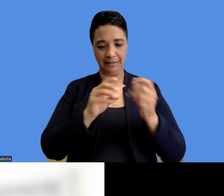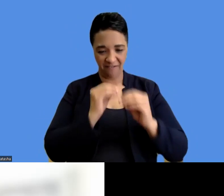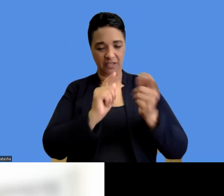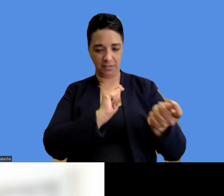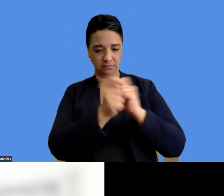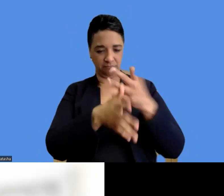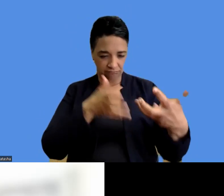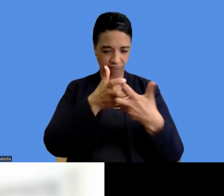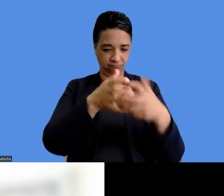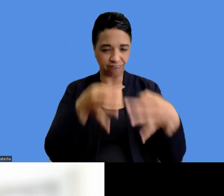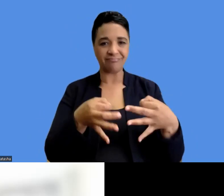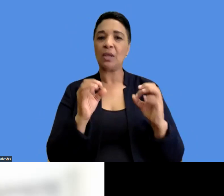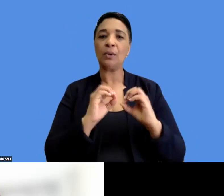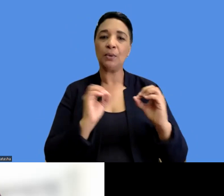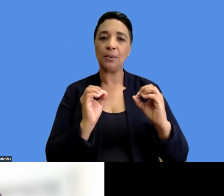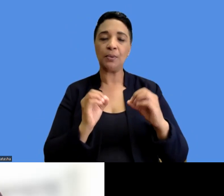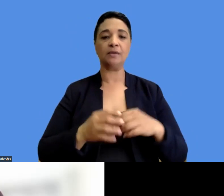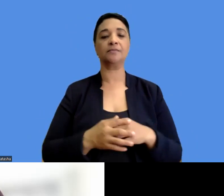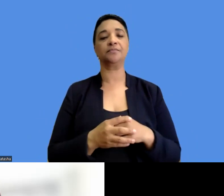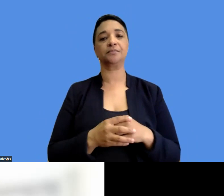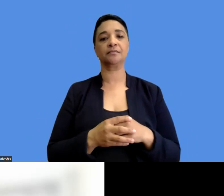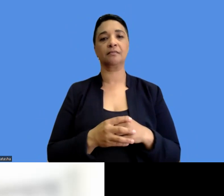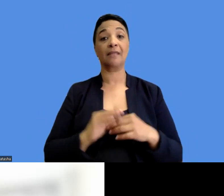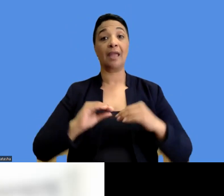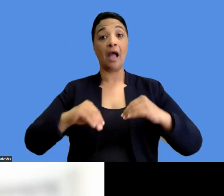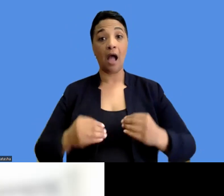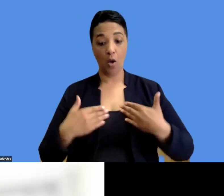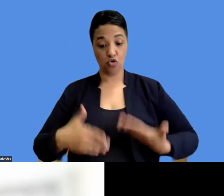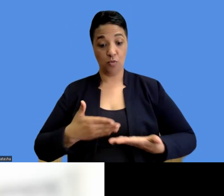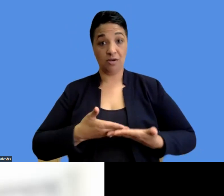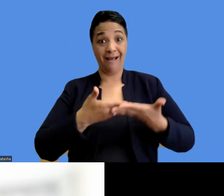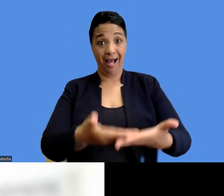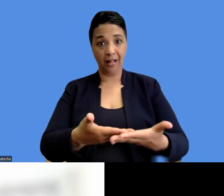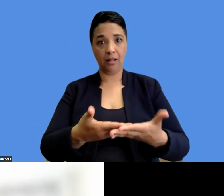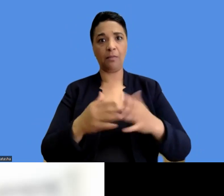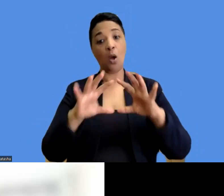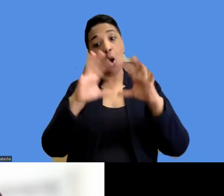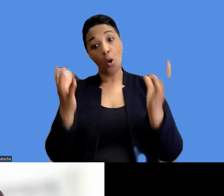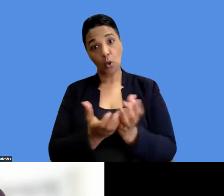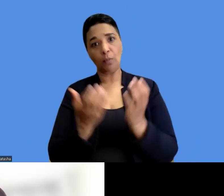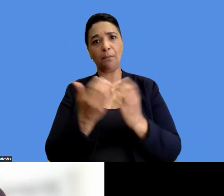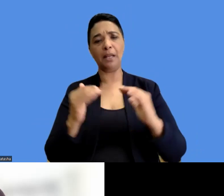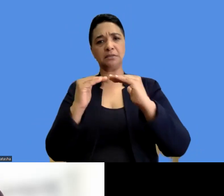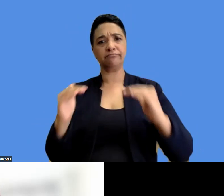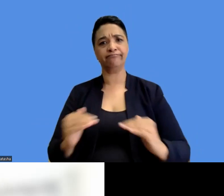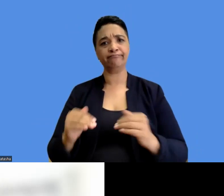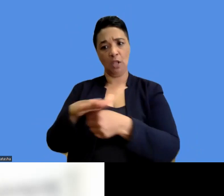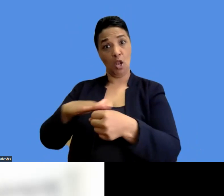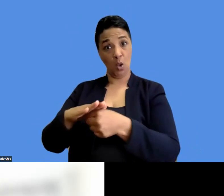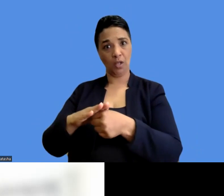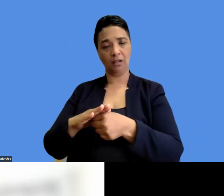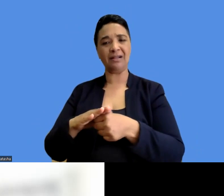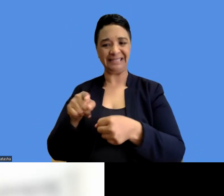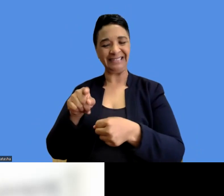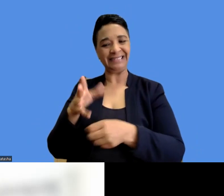Especially looking at the humanitarian coordination system, whether globally or at country level, disability inclusion, or